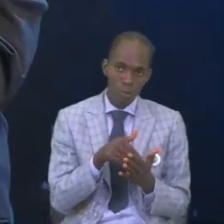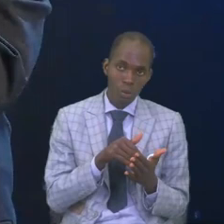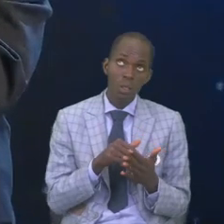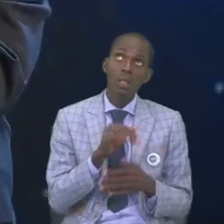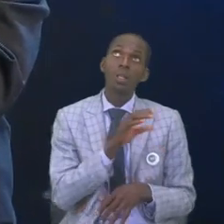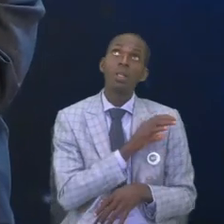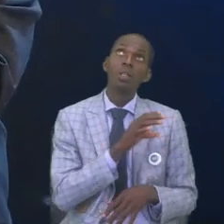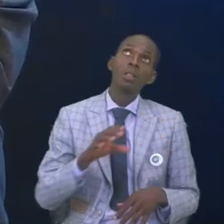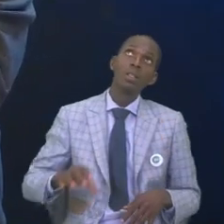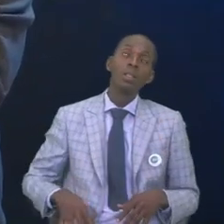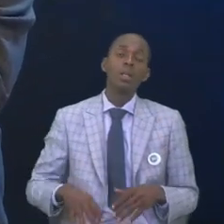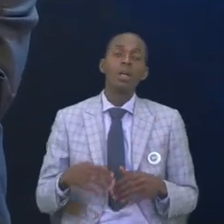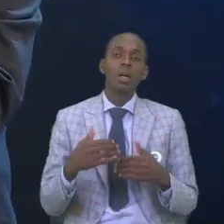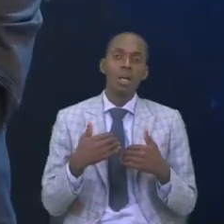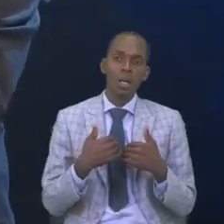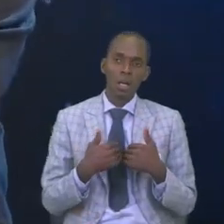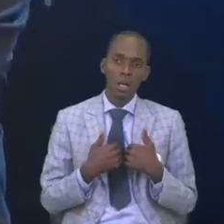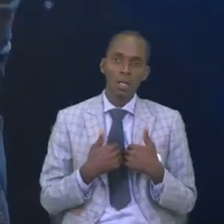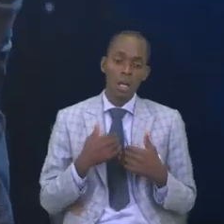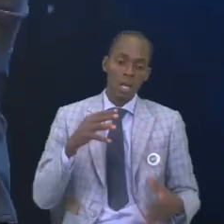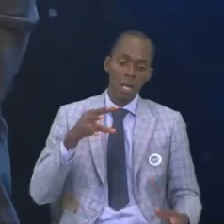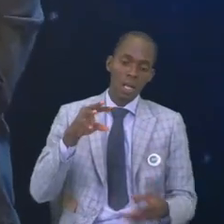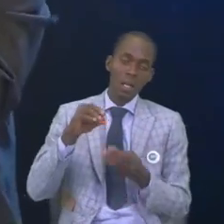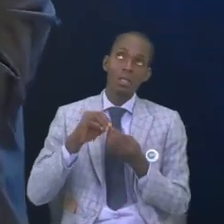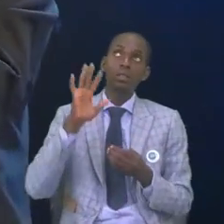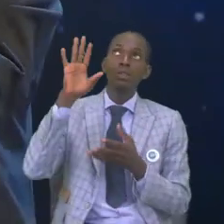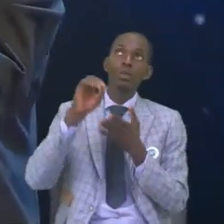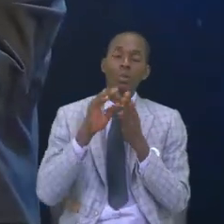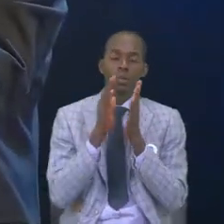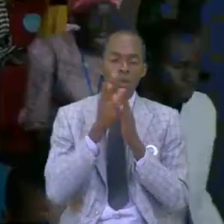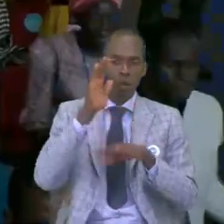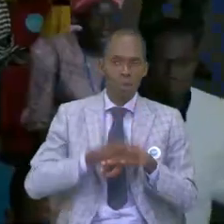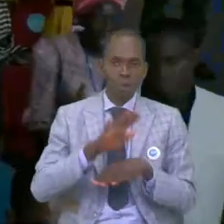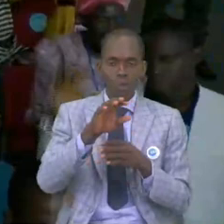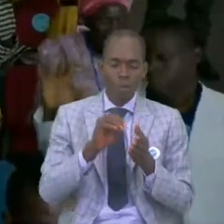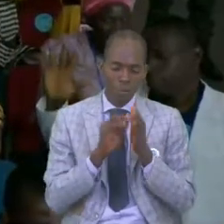Christ adds his prayer on top of your prayer.